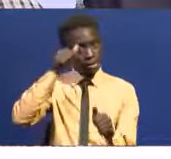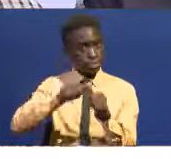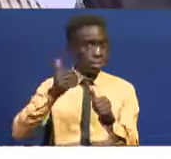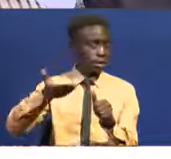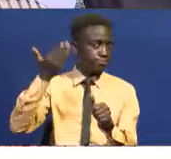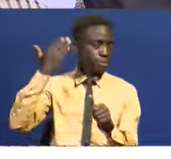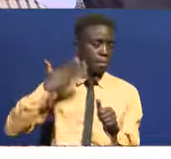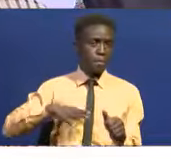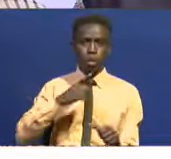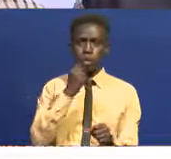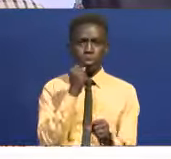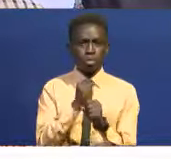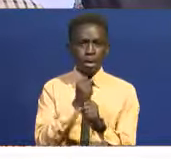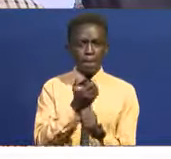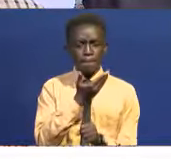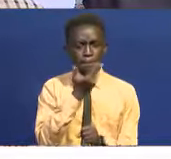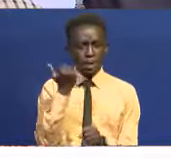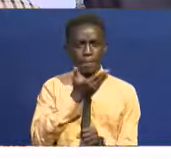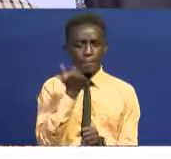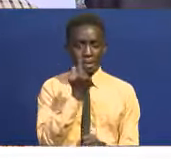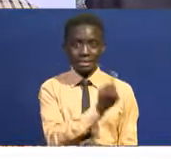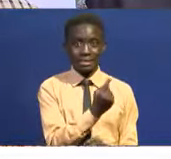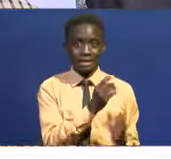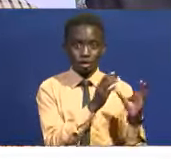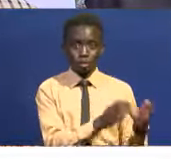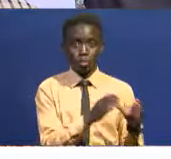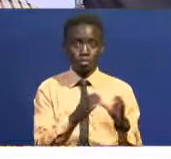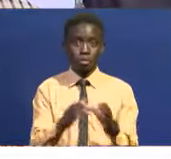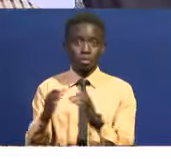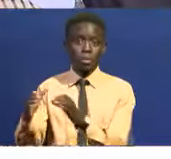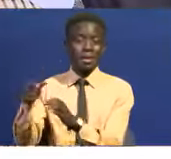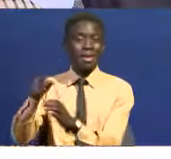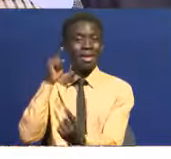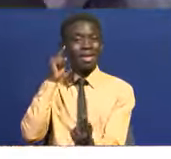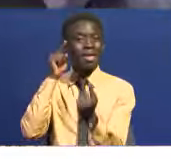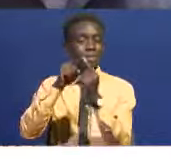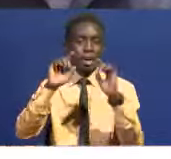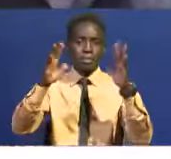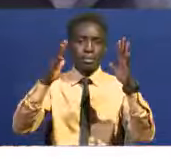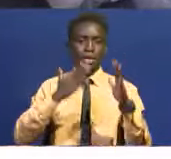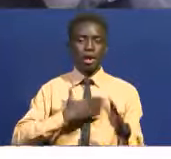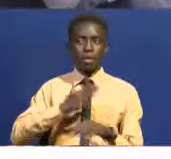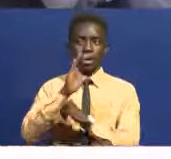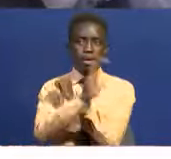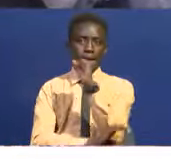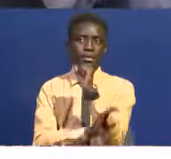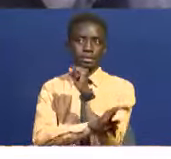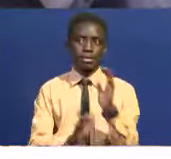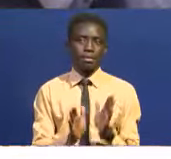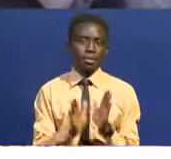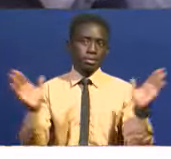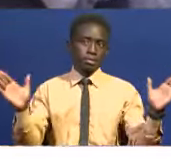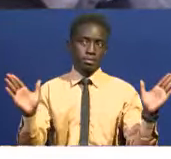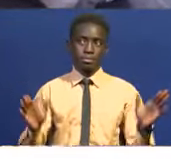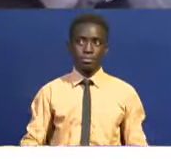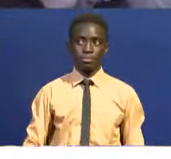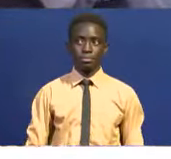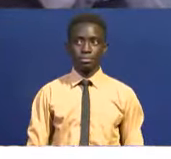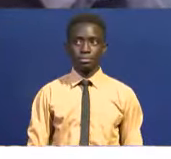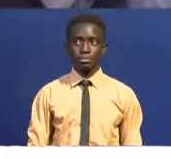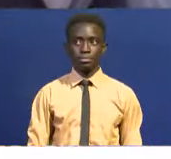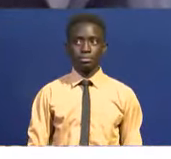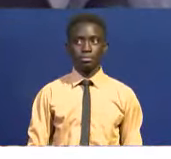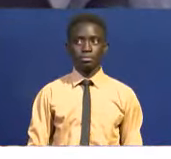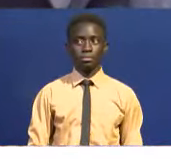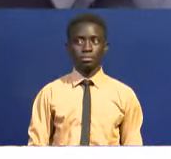done best in each and every category to appreciate our country at large. People who have led